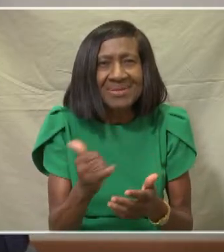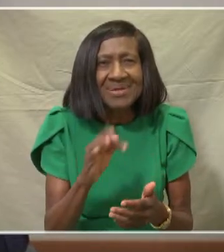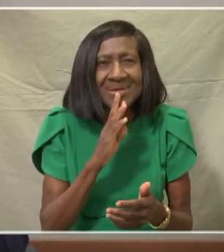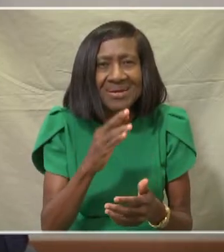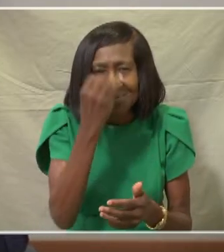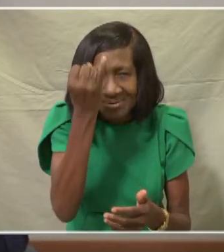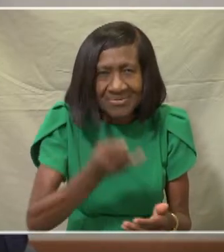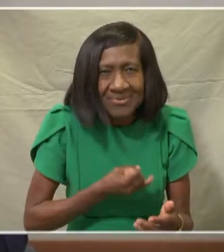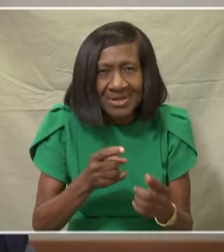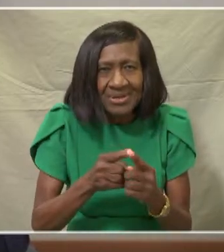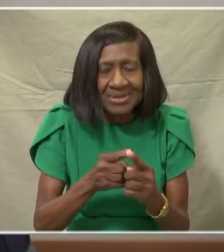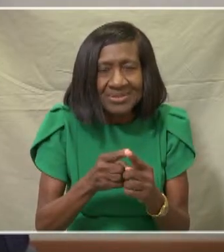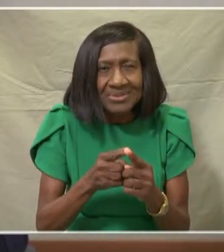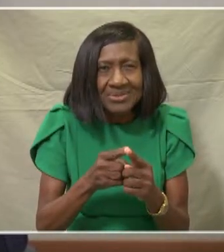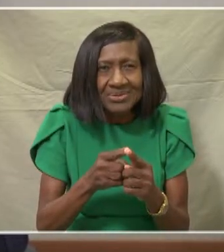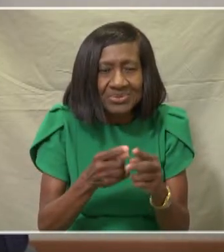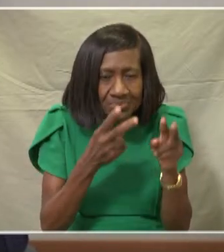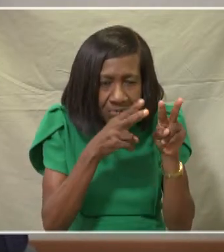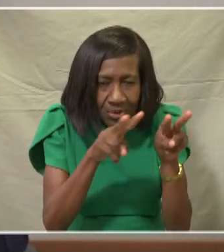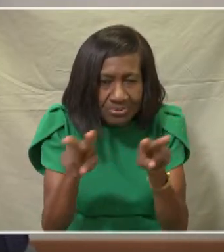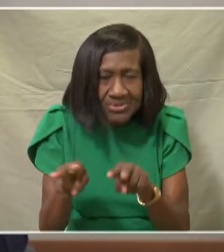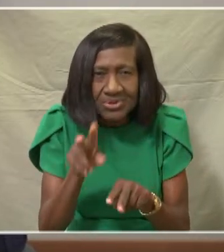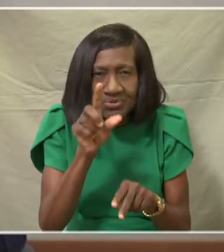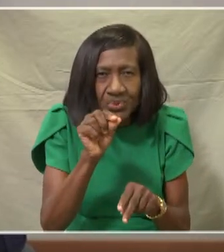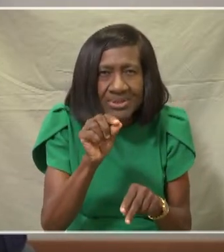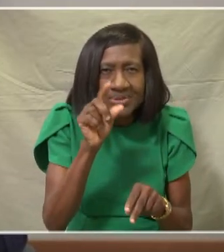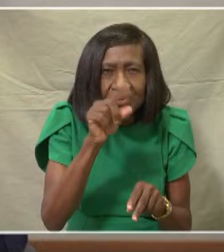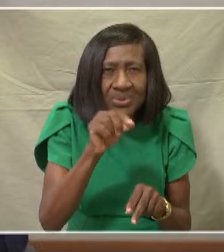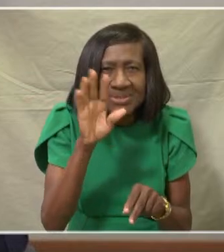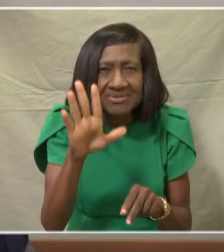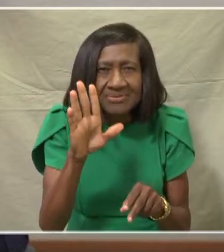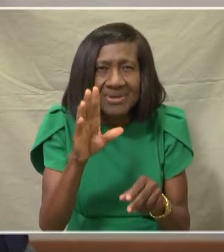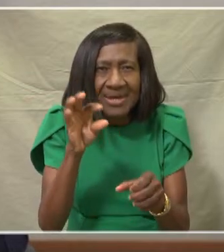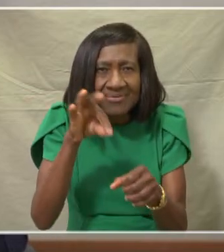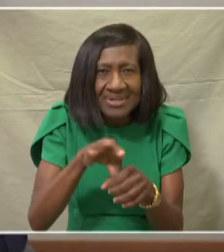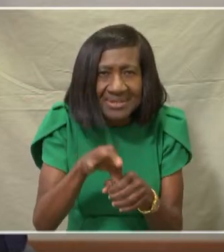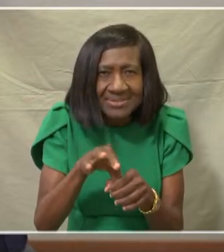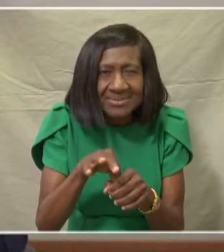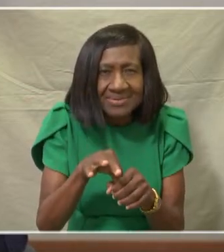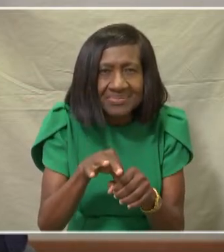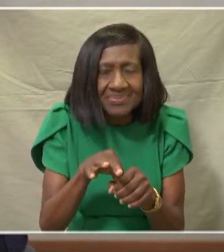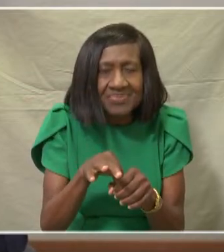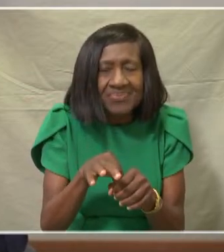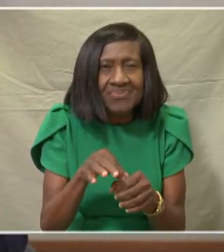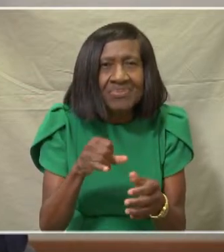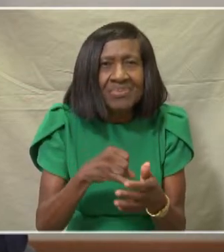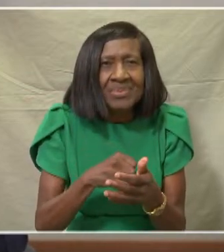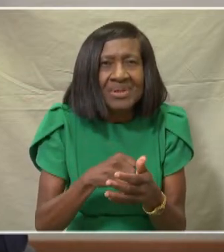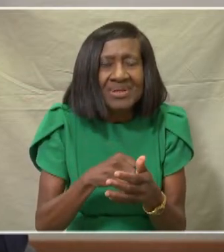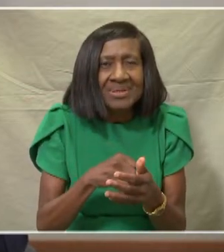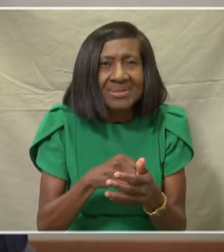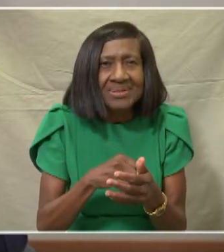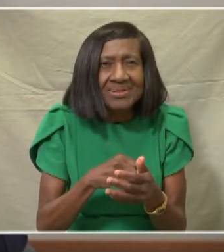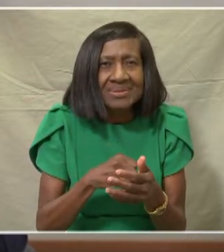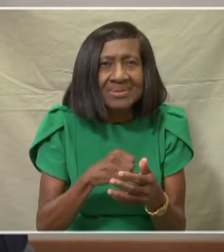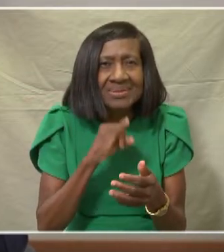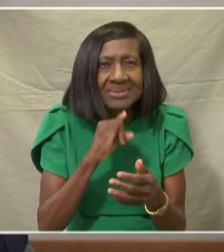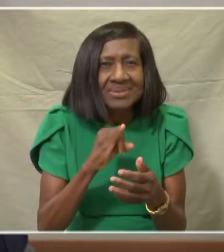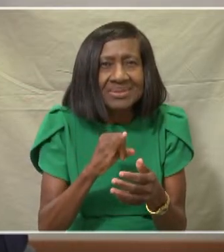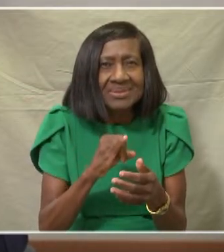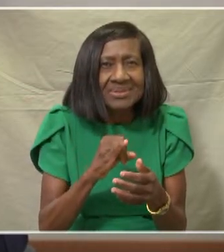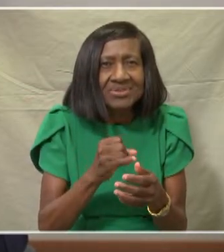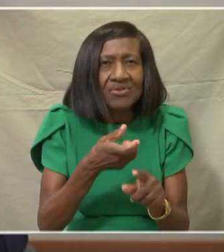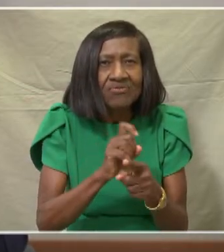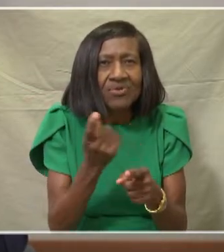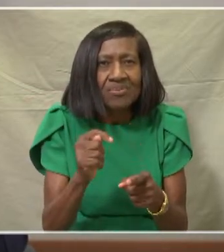the 2025 general election. And as the representative of Head of State, that invitation has come from the Governor,